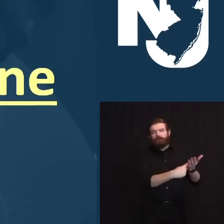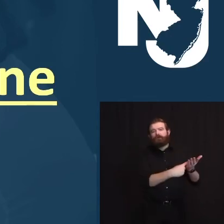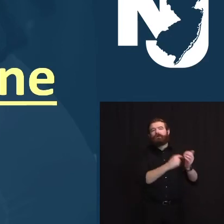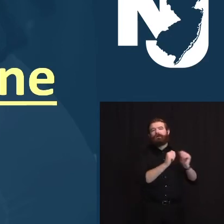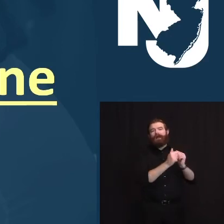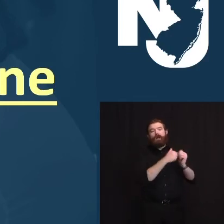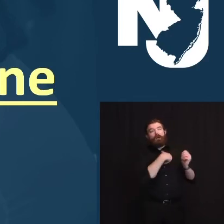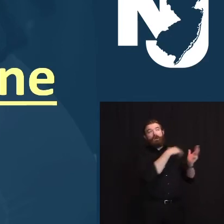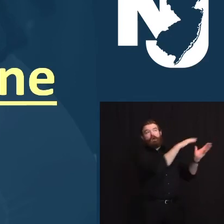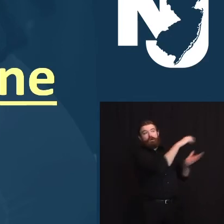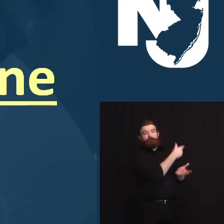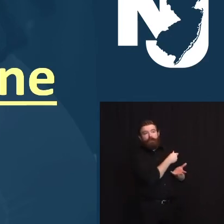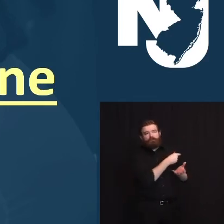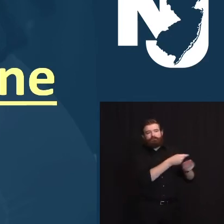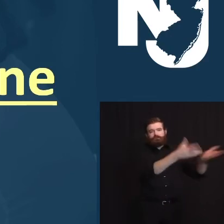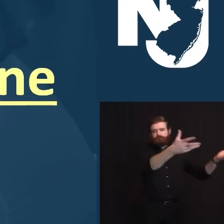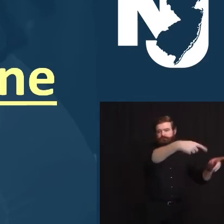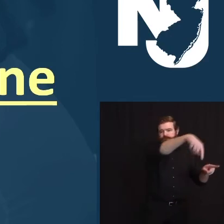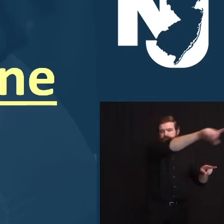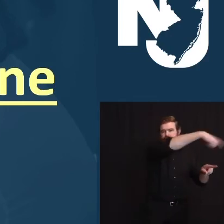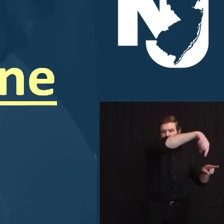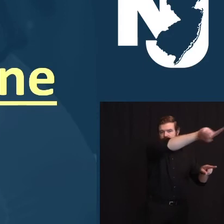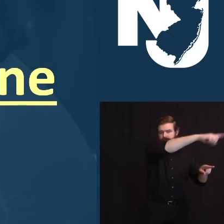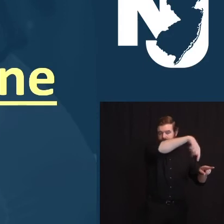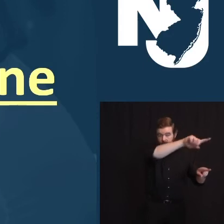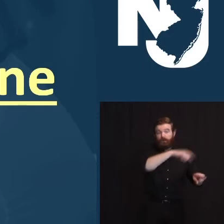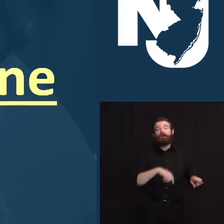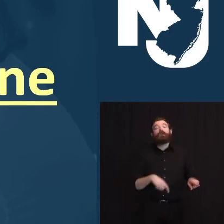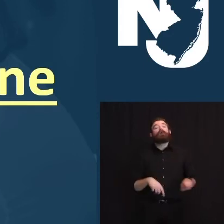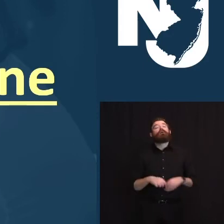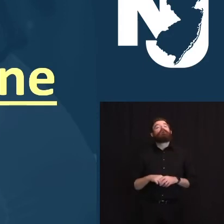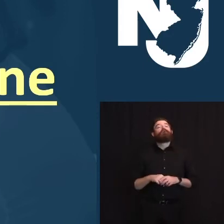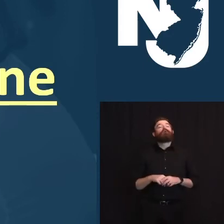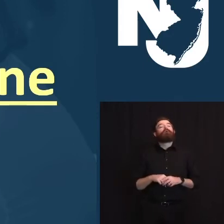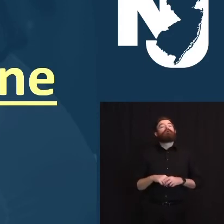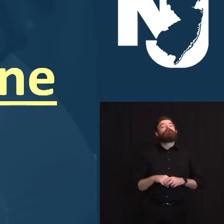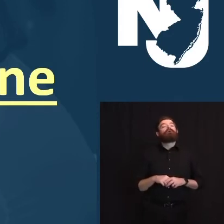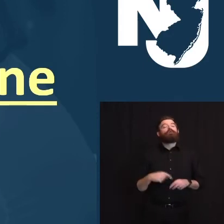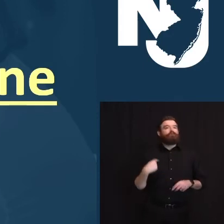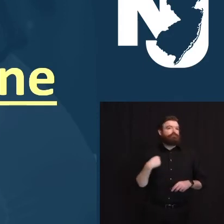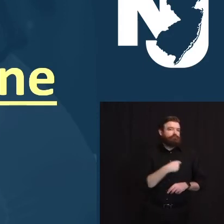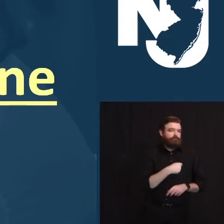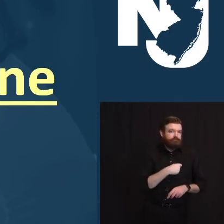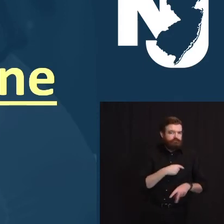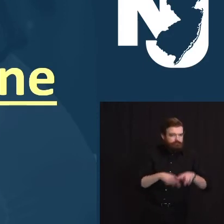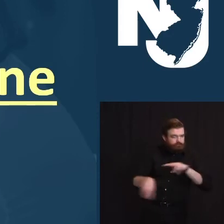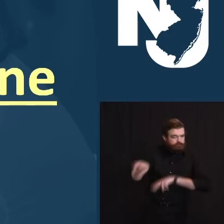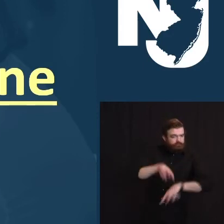and efficient allocation by monitoring inventory and throughput. We completely